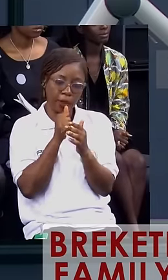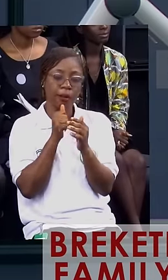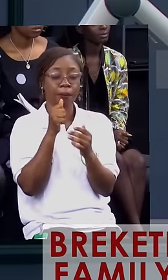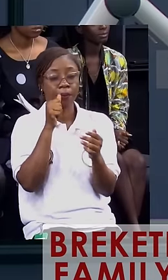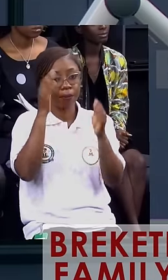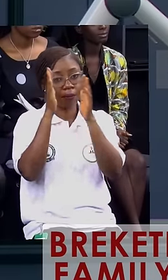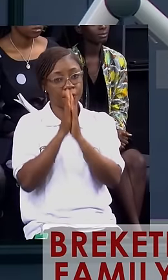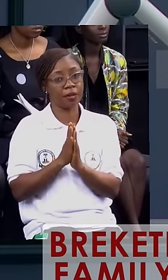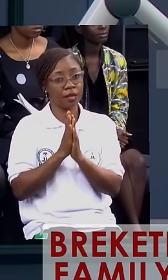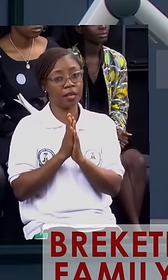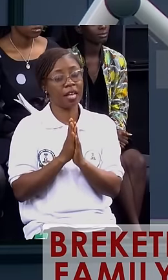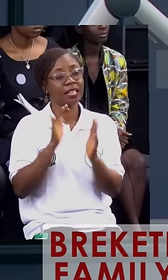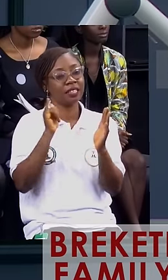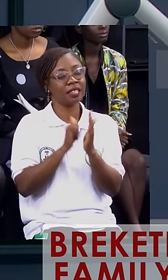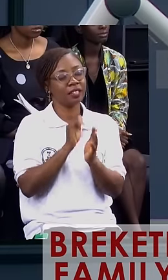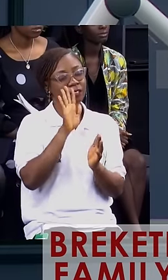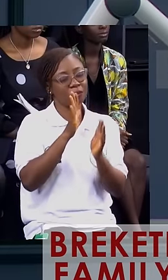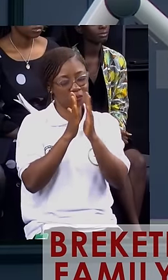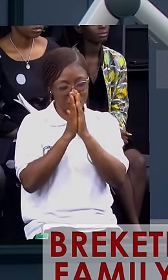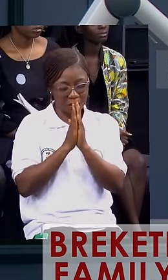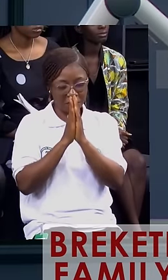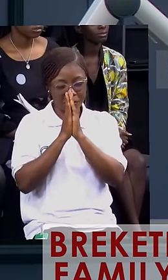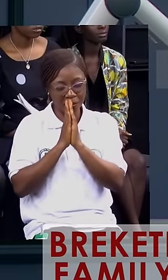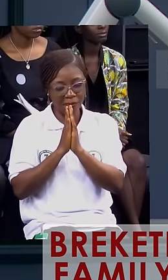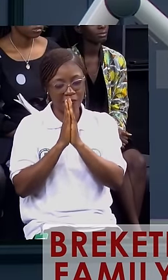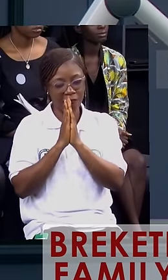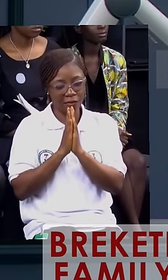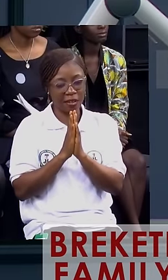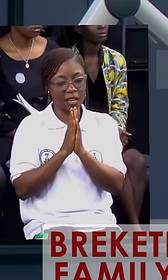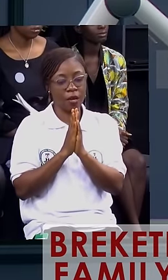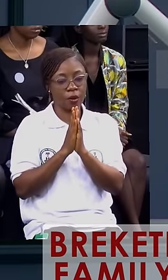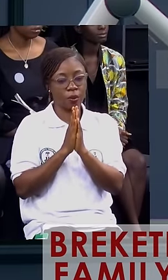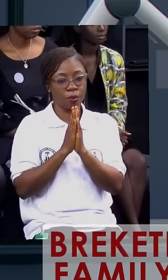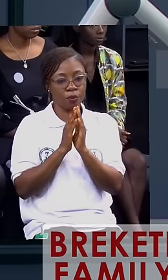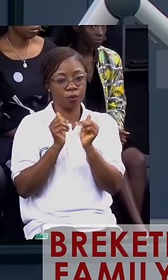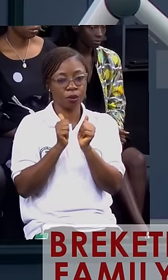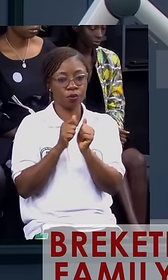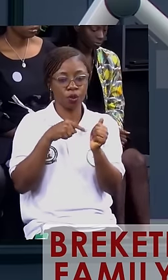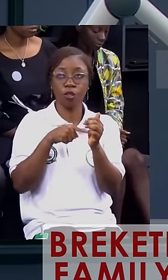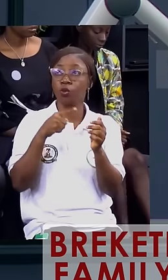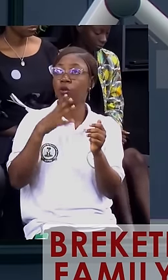That those prayers where you dey pray between you and your God.